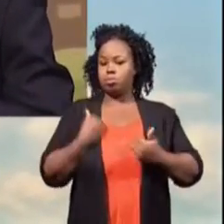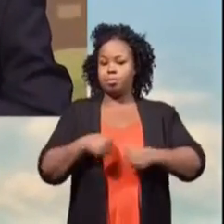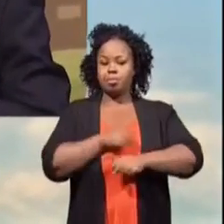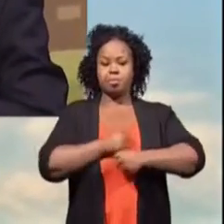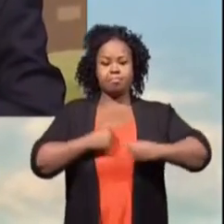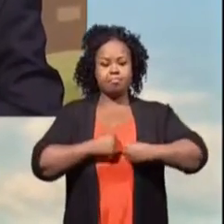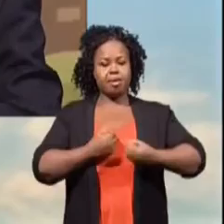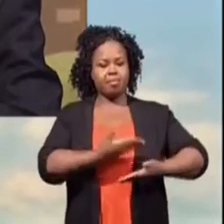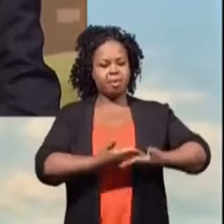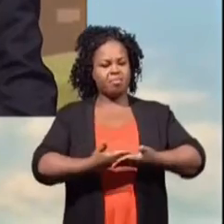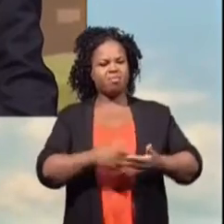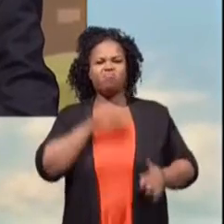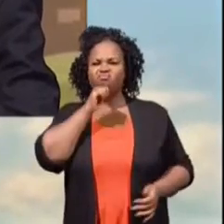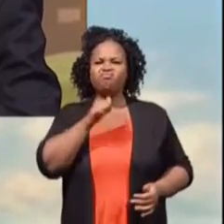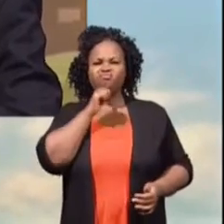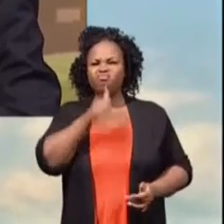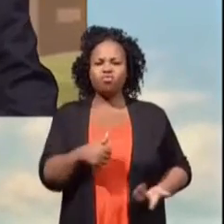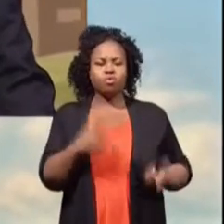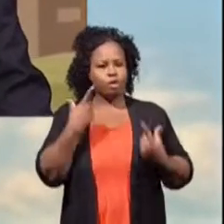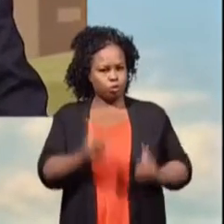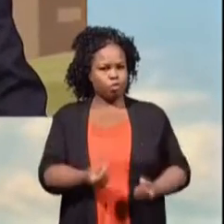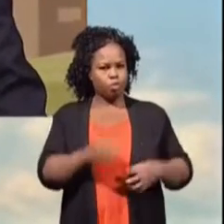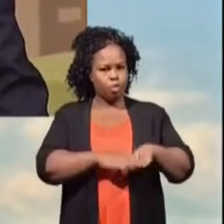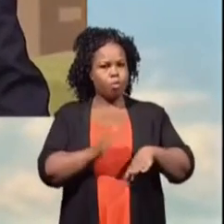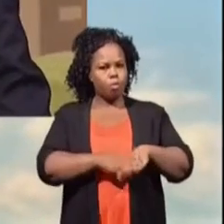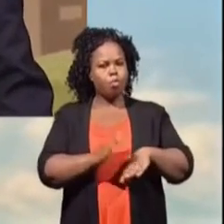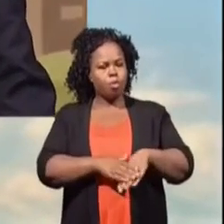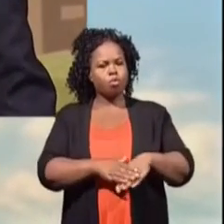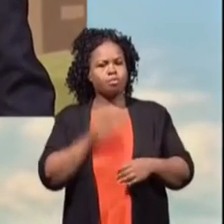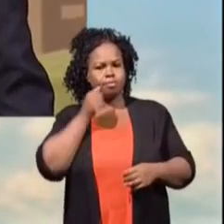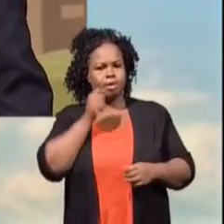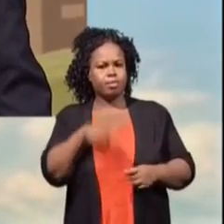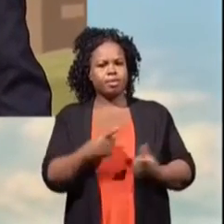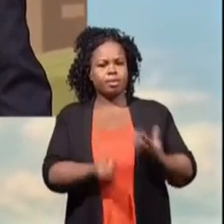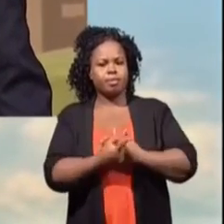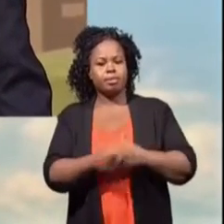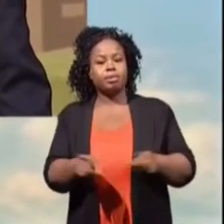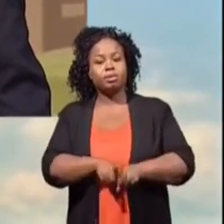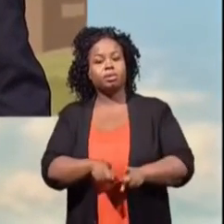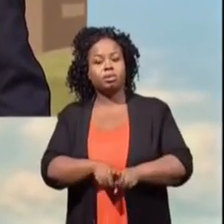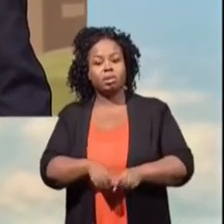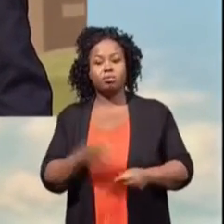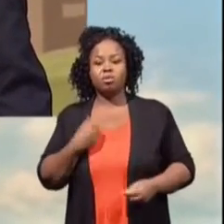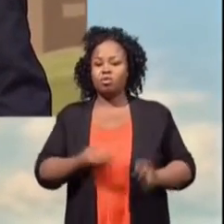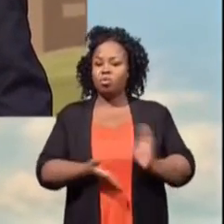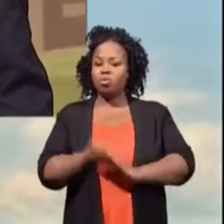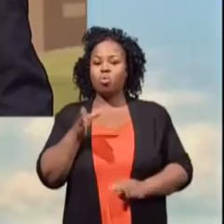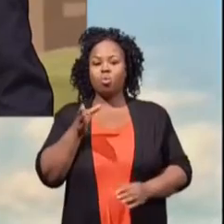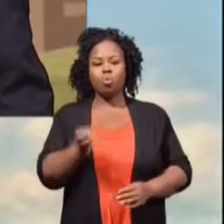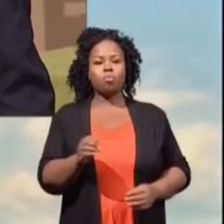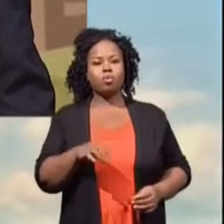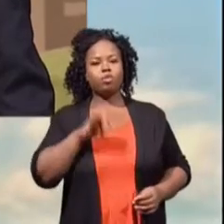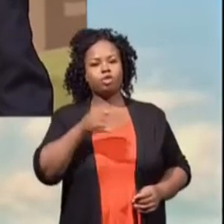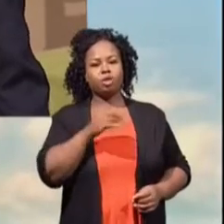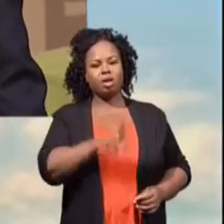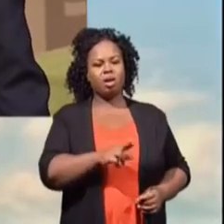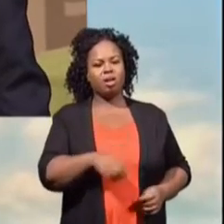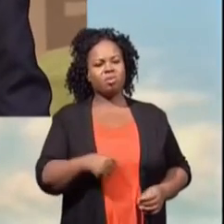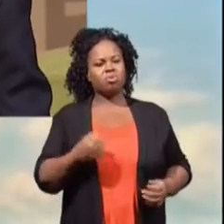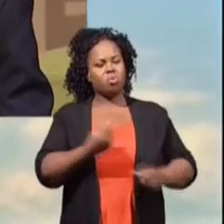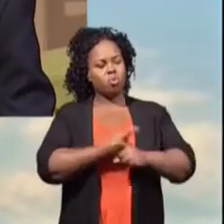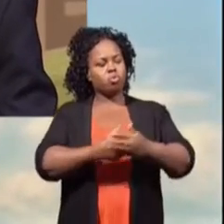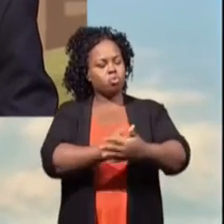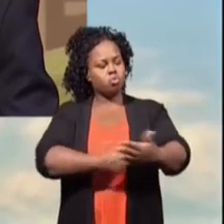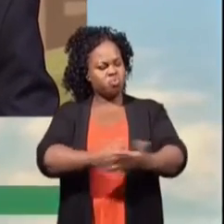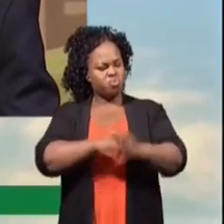upeng so that we need to create a pool of those men that thing nqumalo how you go deep groove ko hay ba hey JR that thing